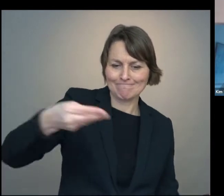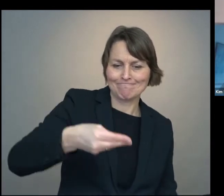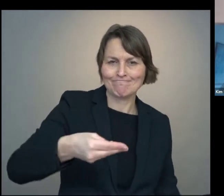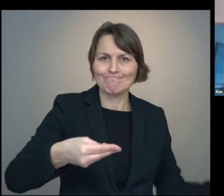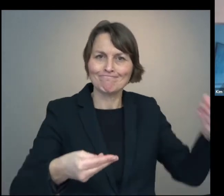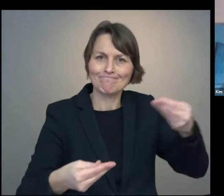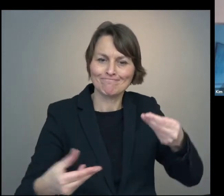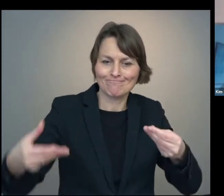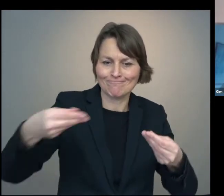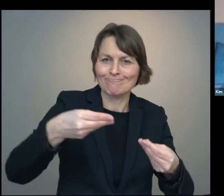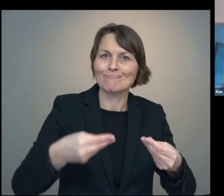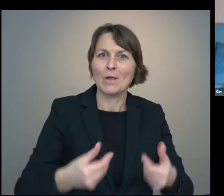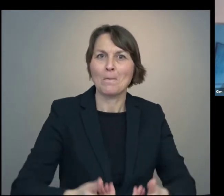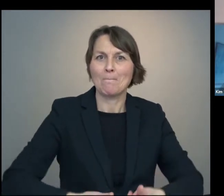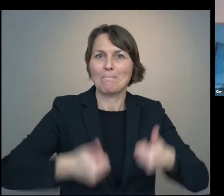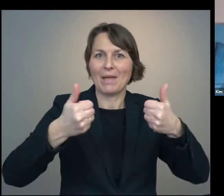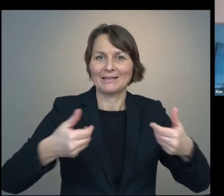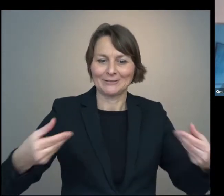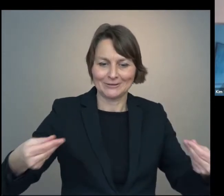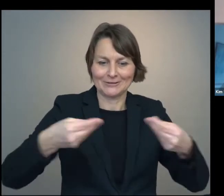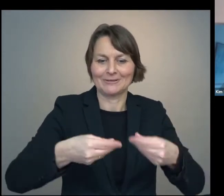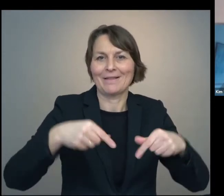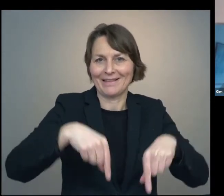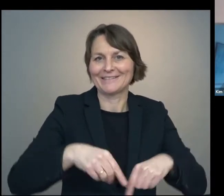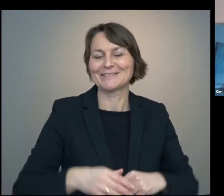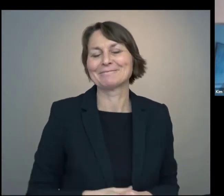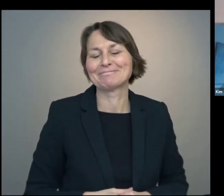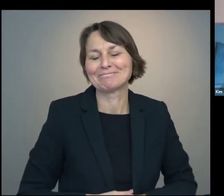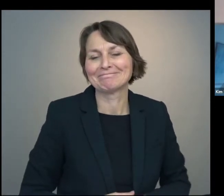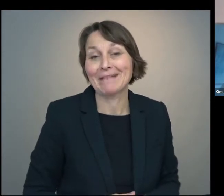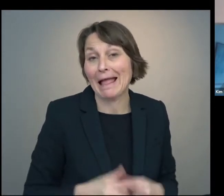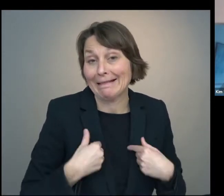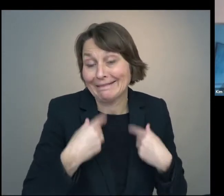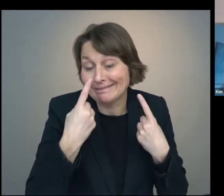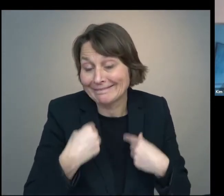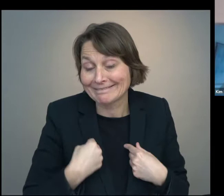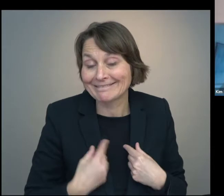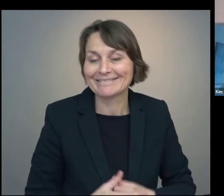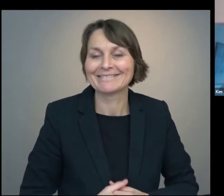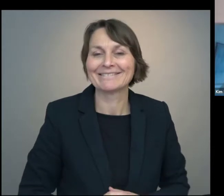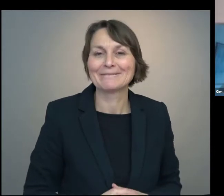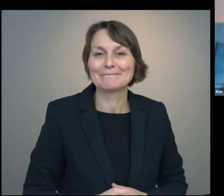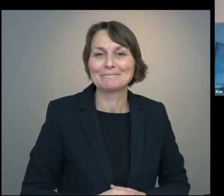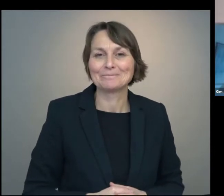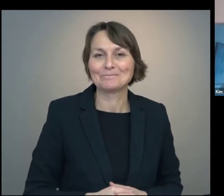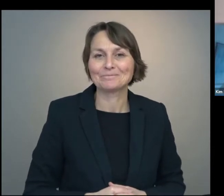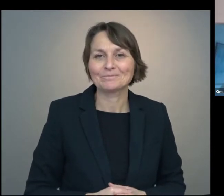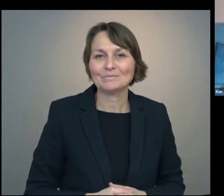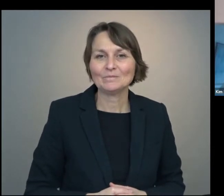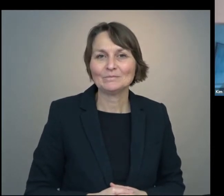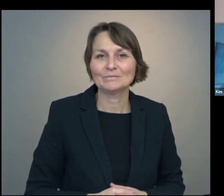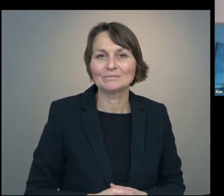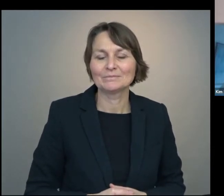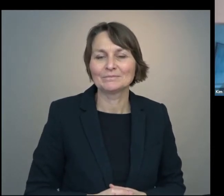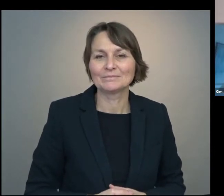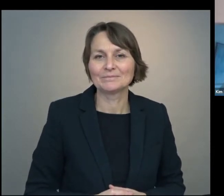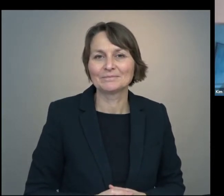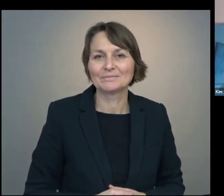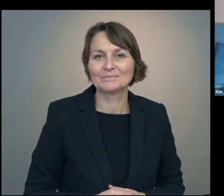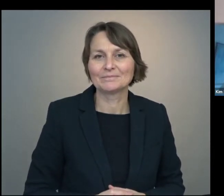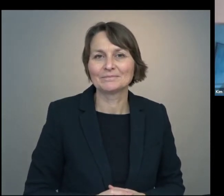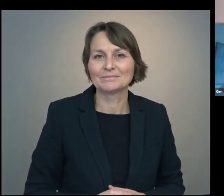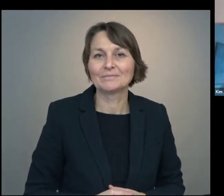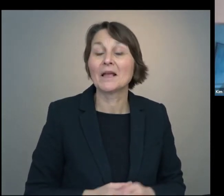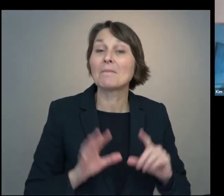other, like we really get the best of both worlds, I think. And I would say that for that specific